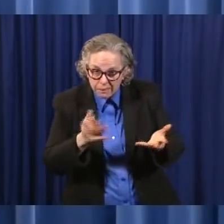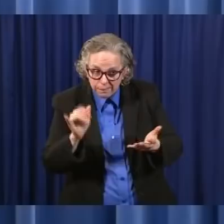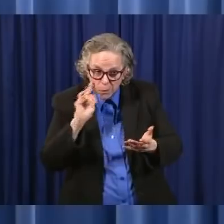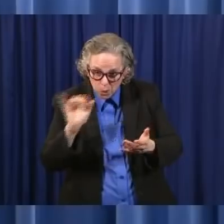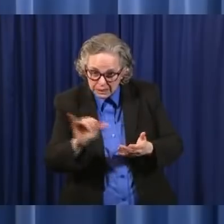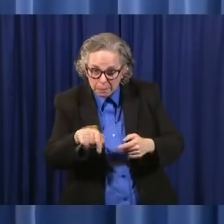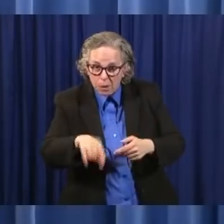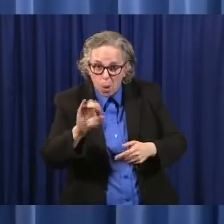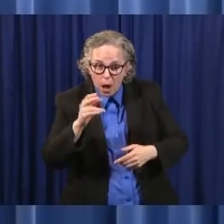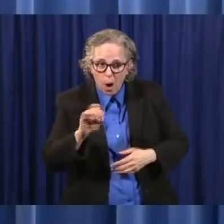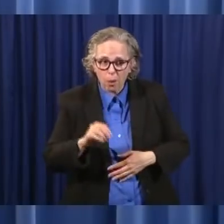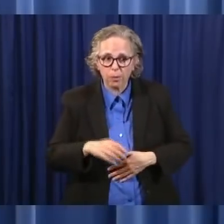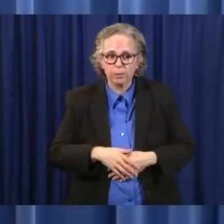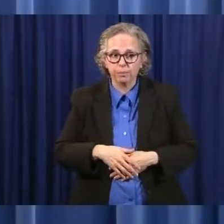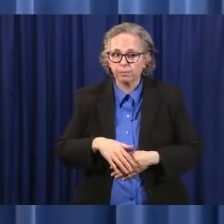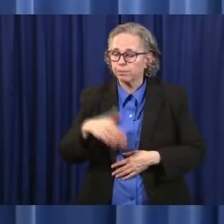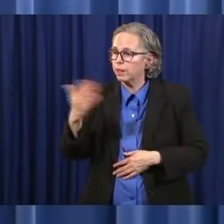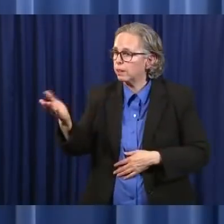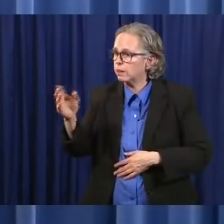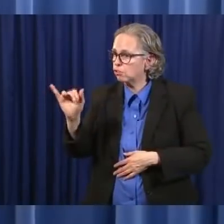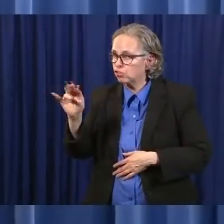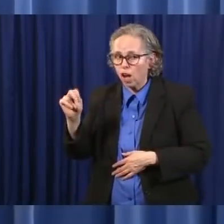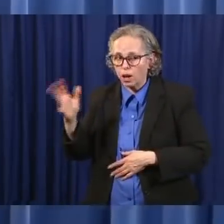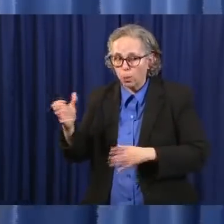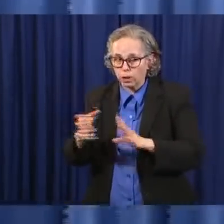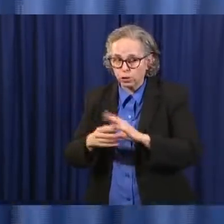John, you want to take the unemployment side of that?